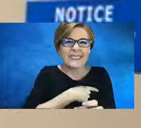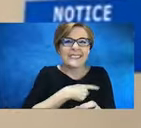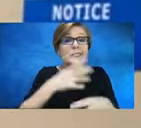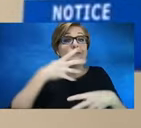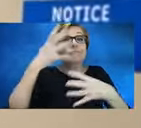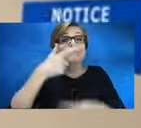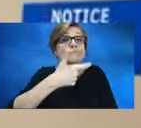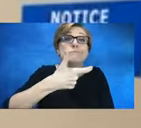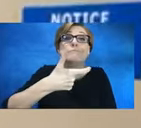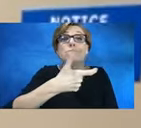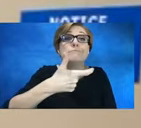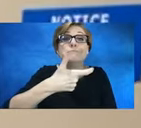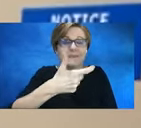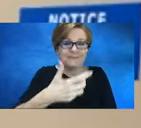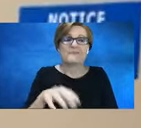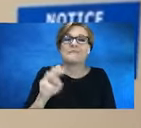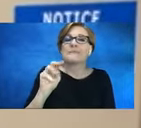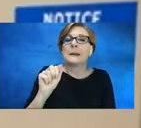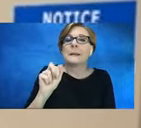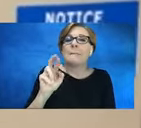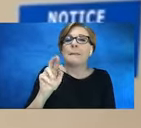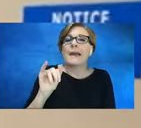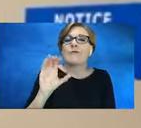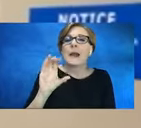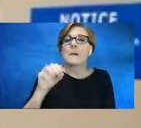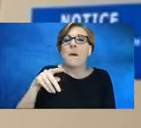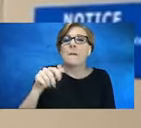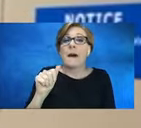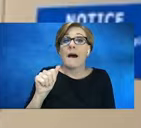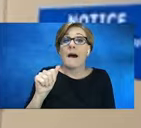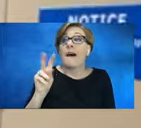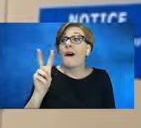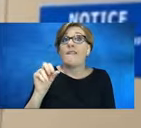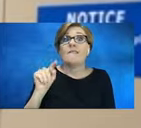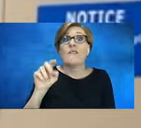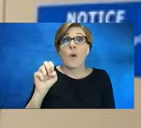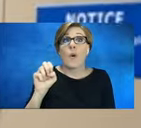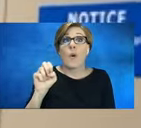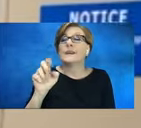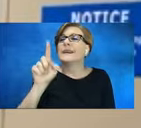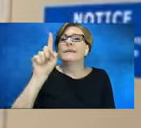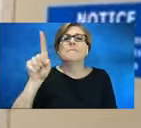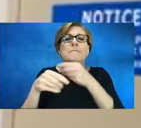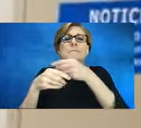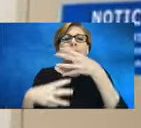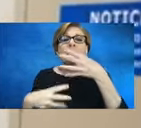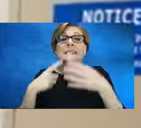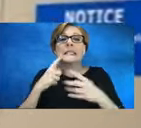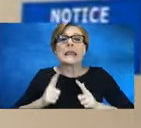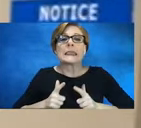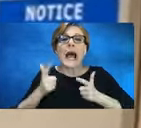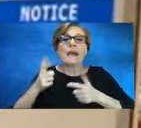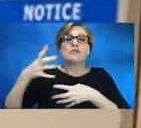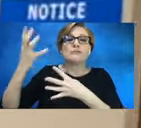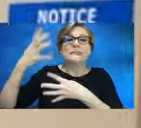what we're doing. So at Maricopa Vote, and there's an information tab that you can scroll down and see our live video streams. One of the other